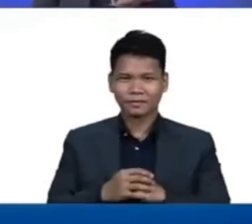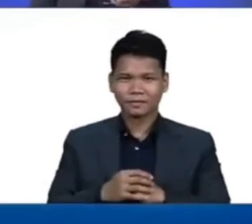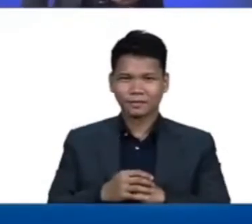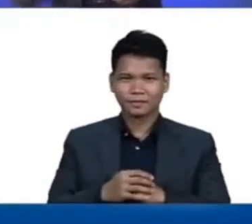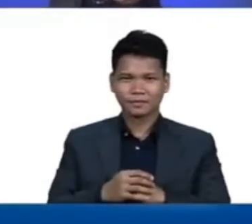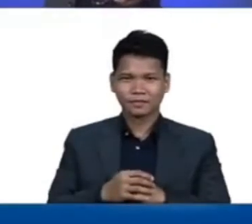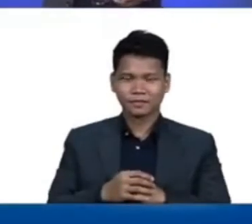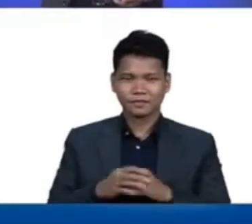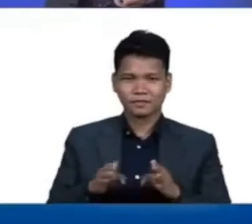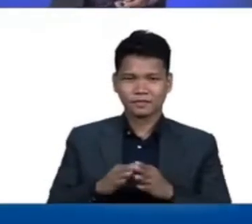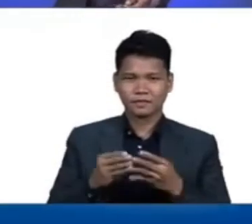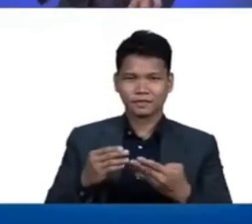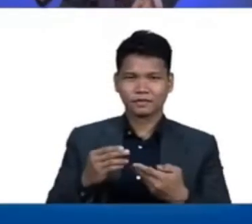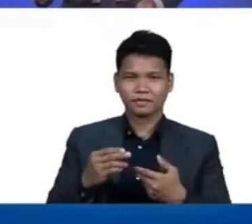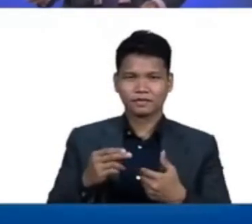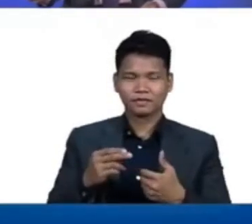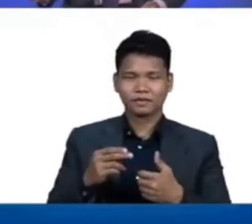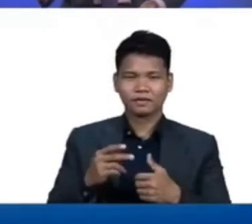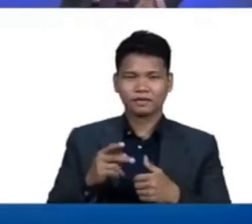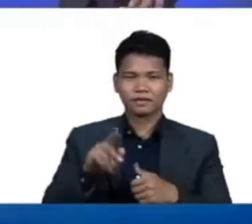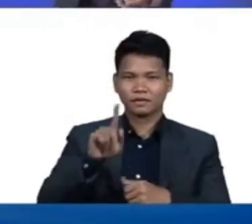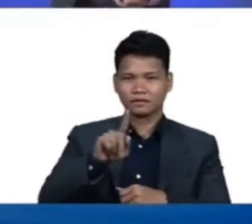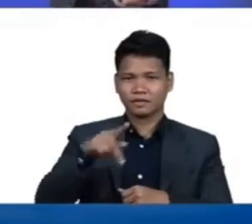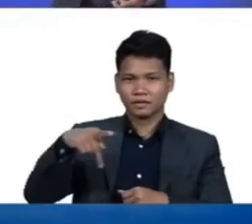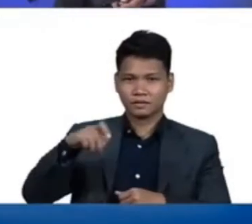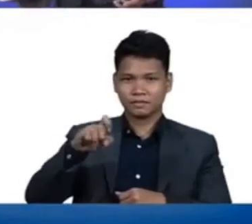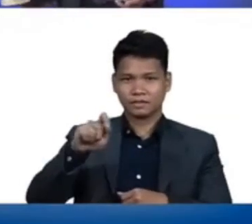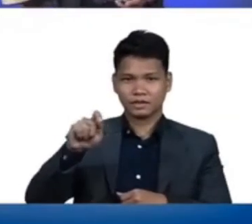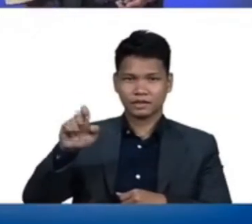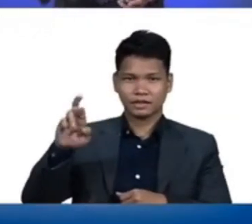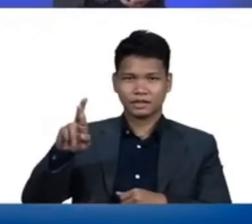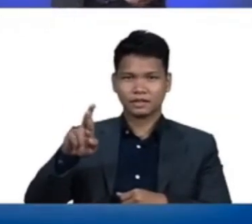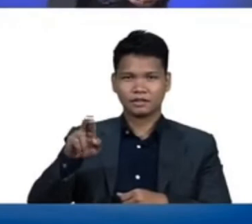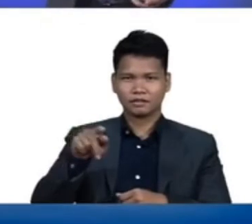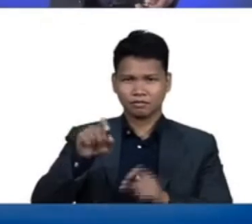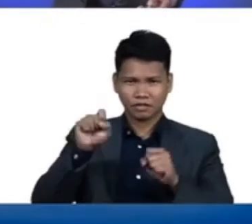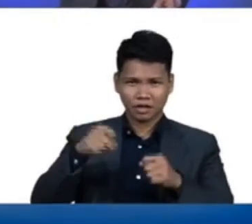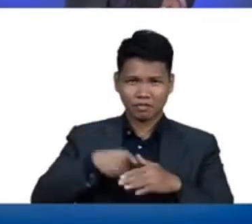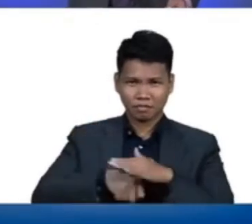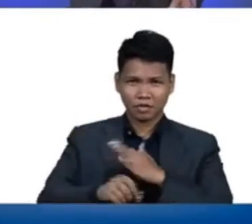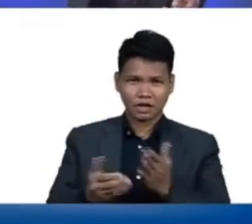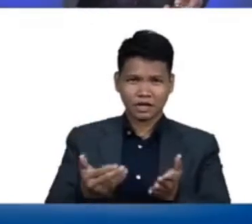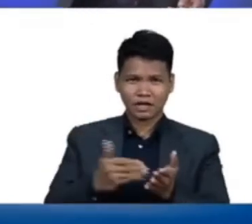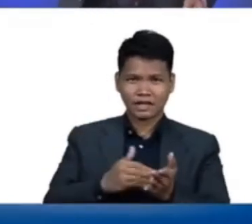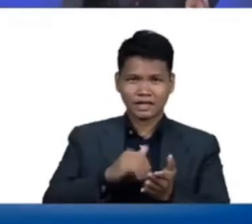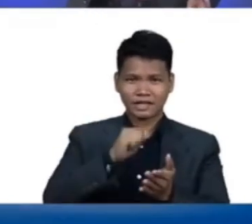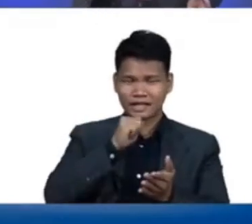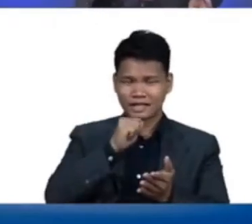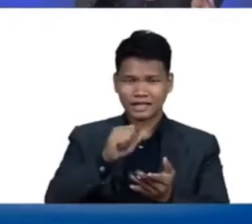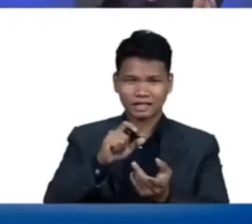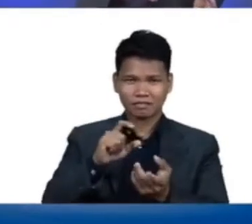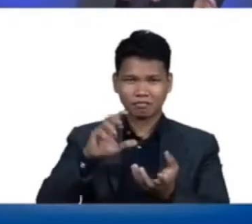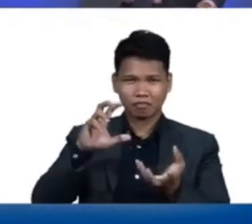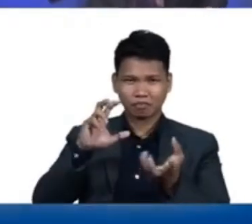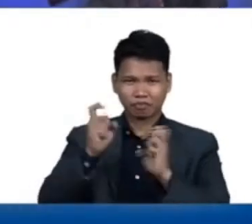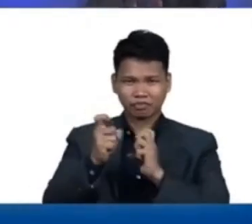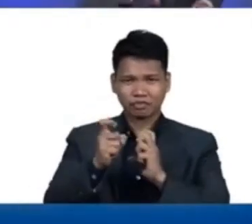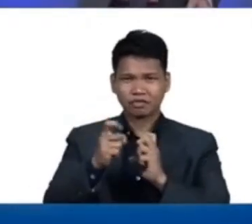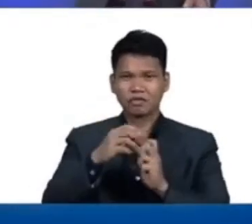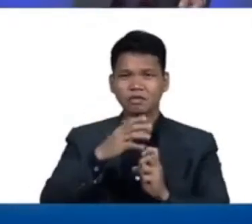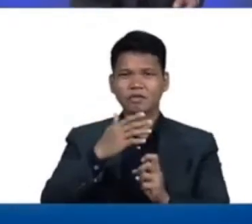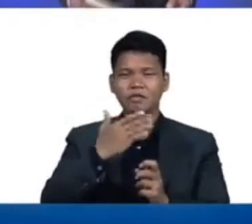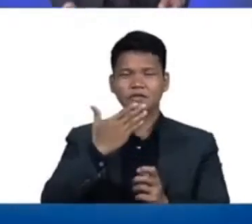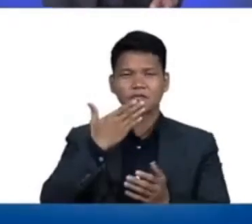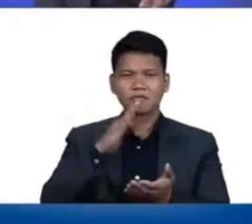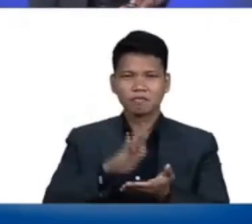said having been born again and not of corruptible seed but incorruptible through the word of God which lives